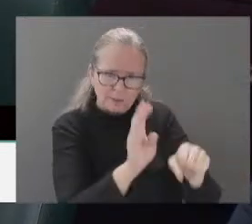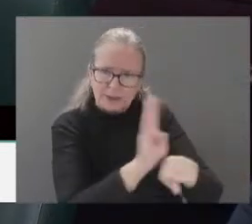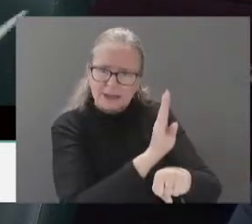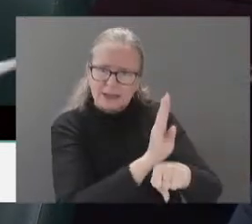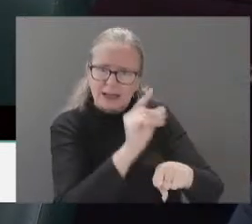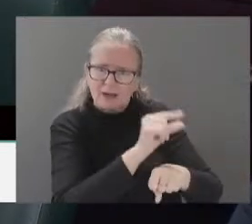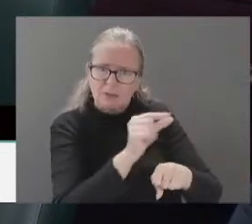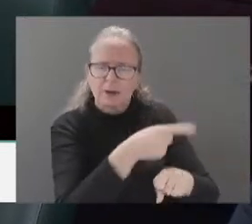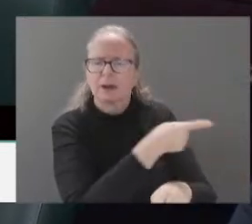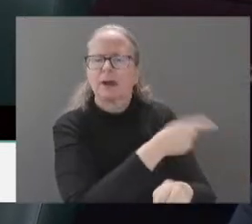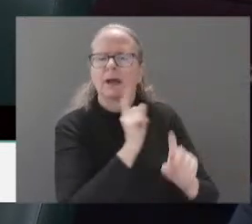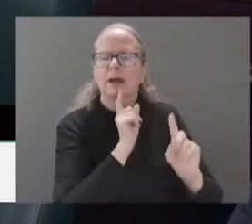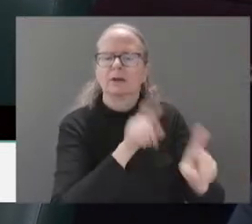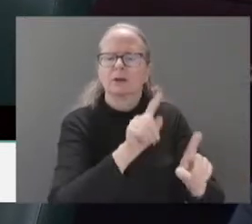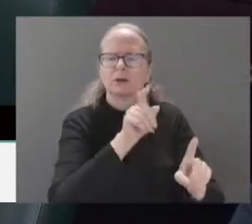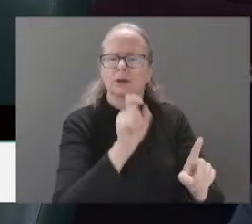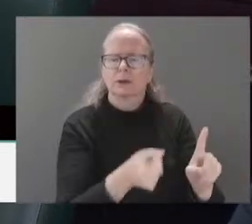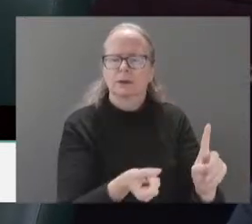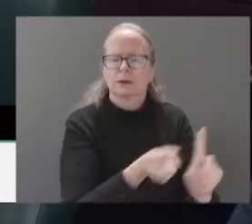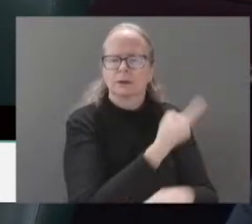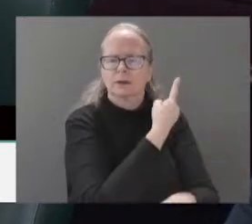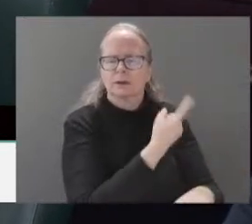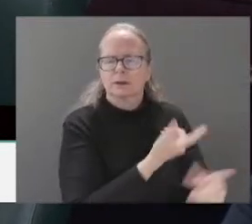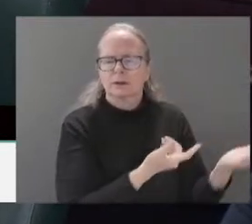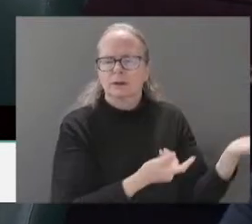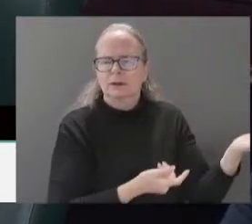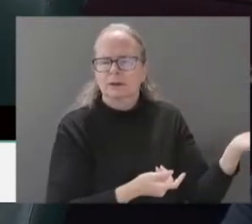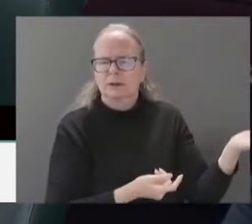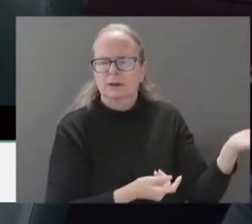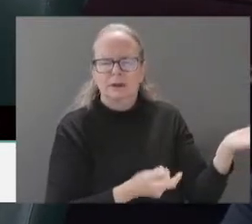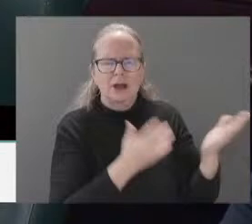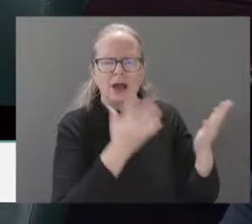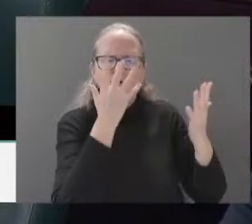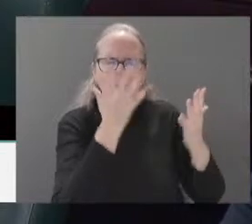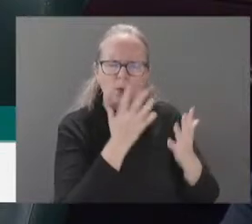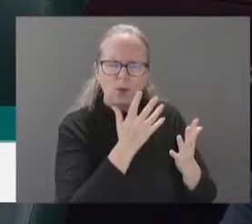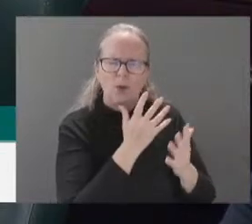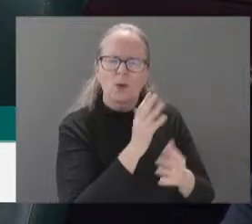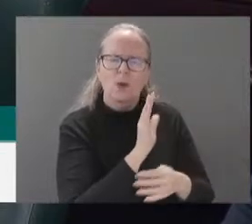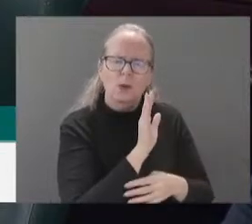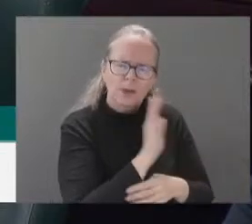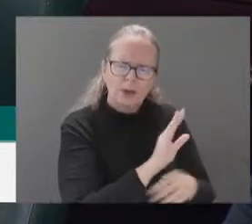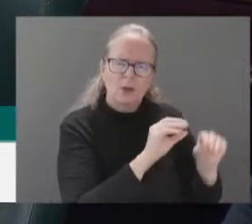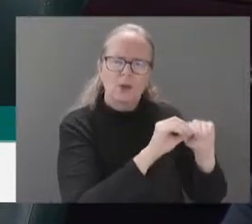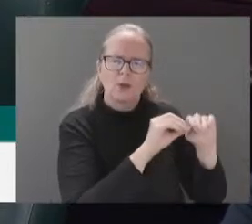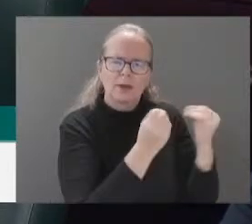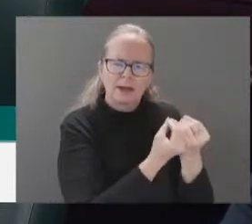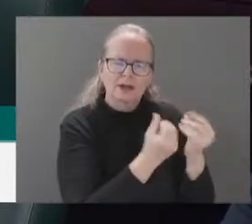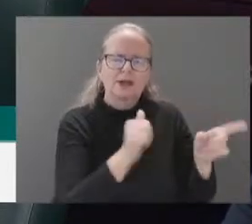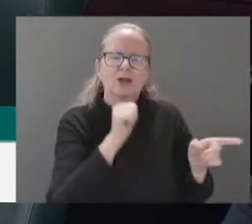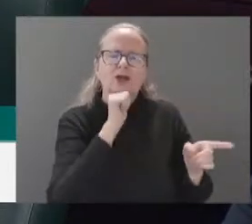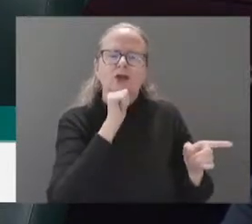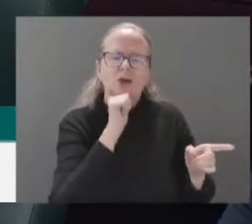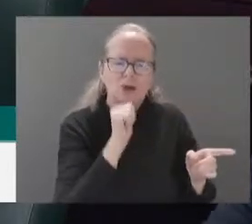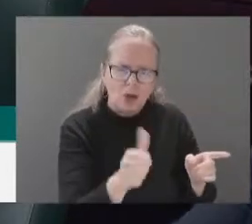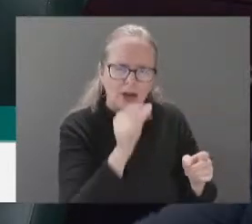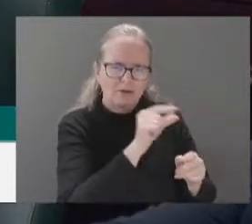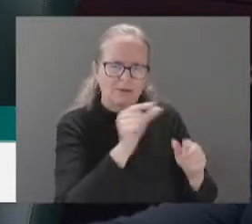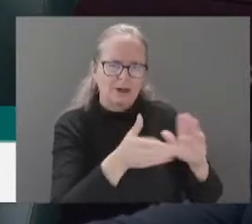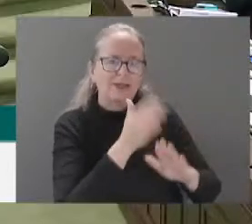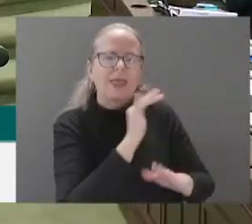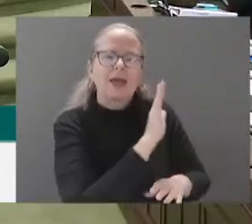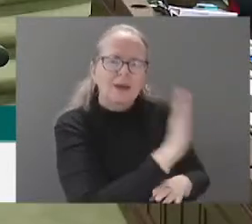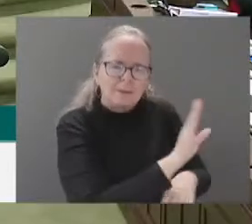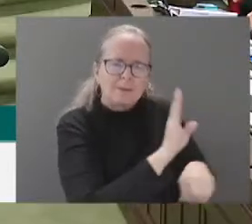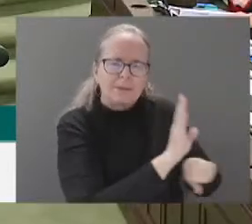unfortunately what other external third party organizations do are their business Mr Speaker we're busy running this provin thank you